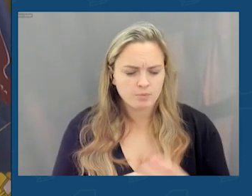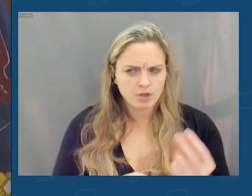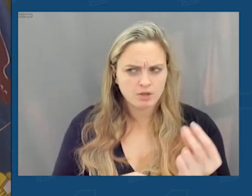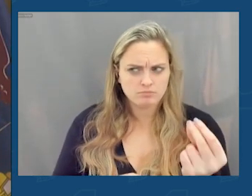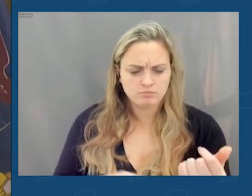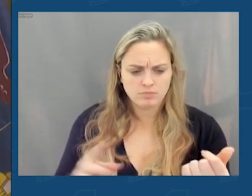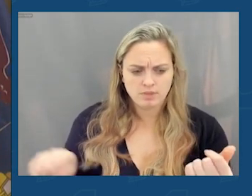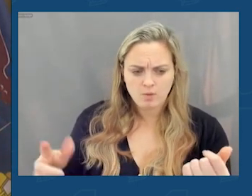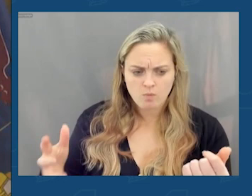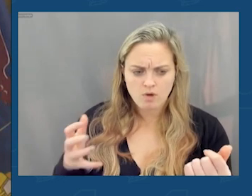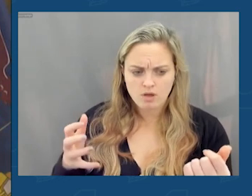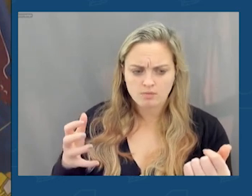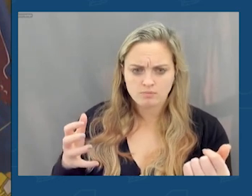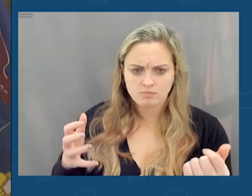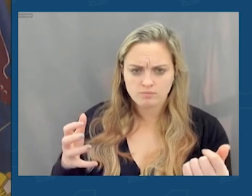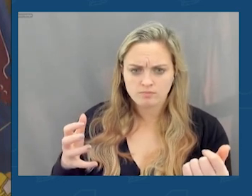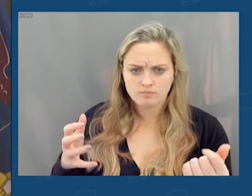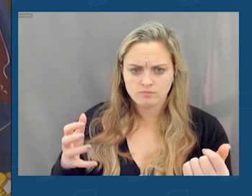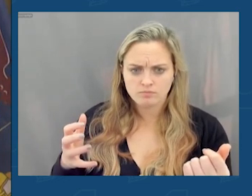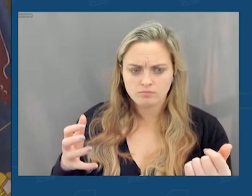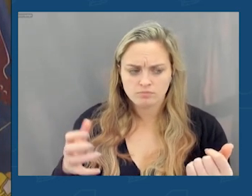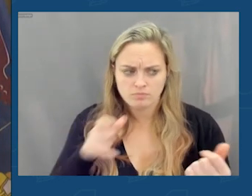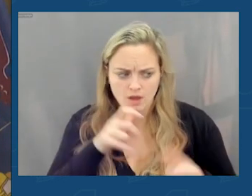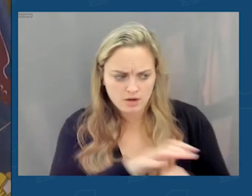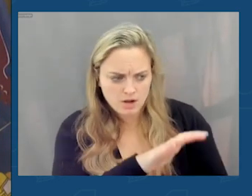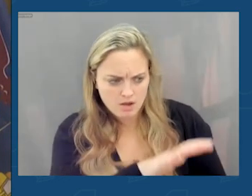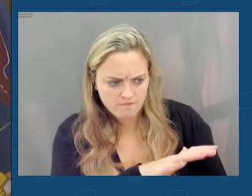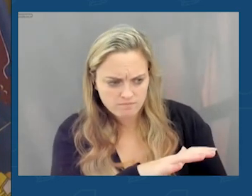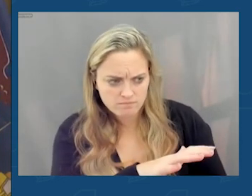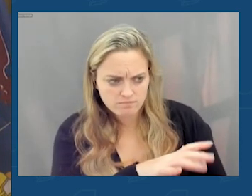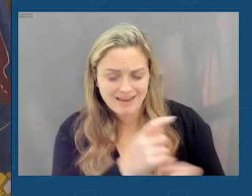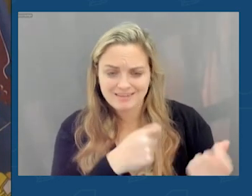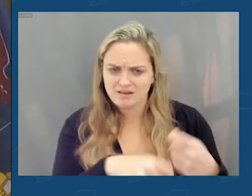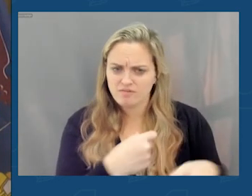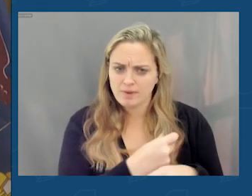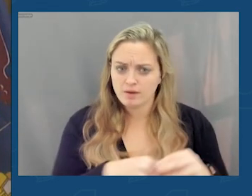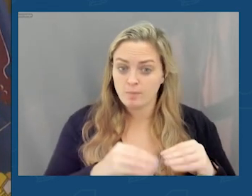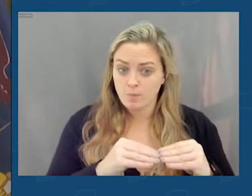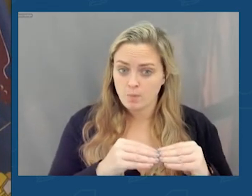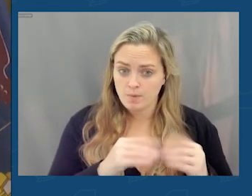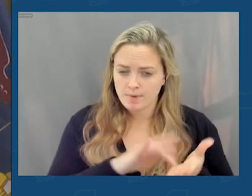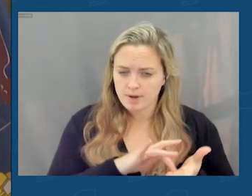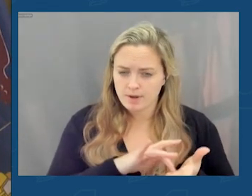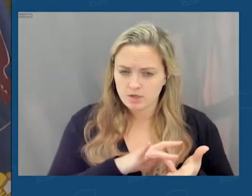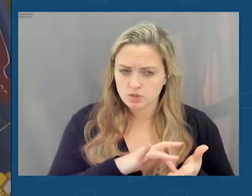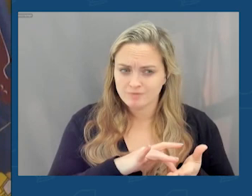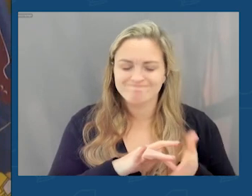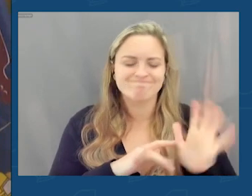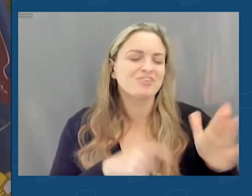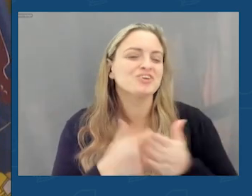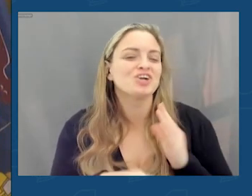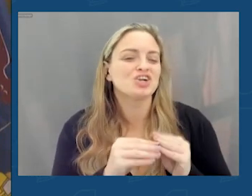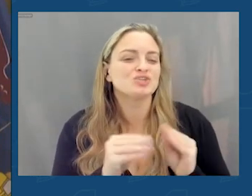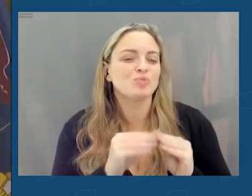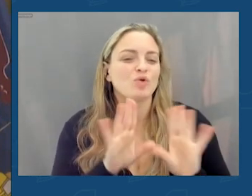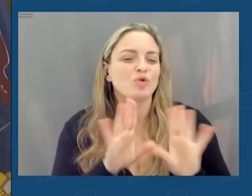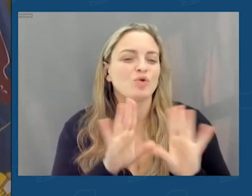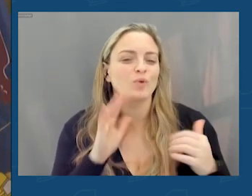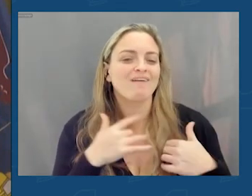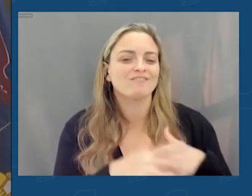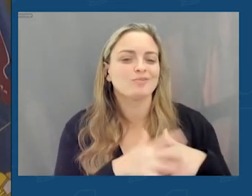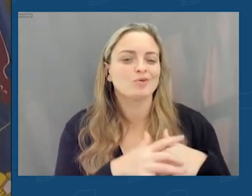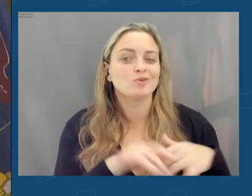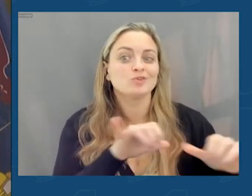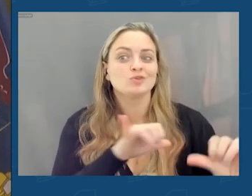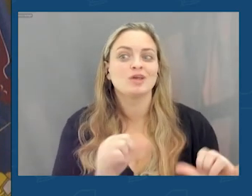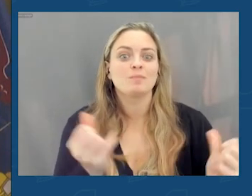them, so there's a shortage. So instead of going and making more, let's just charge more for what we have so we can bring in the same